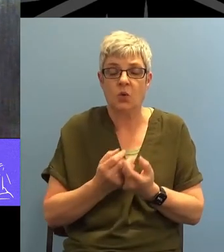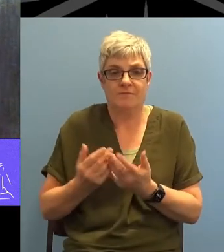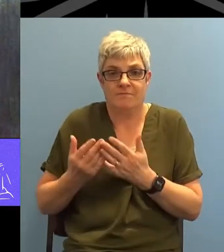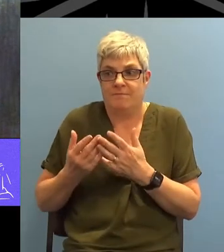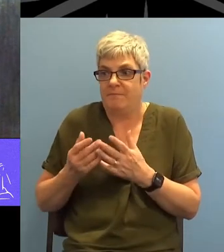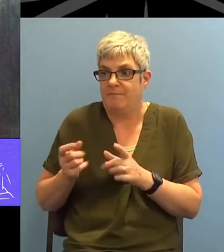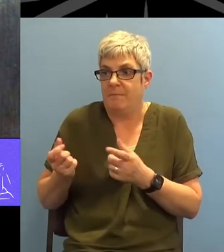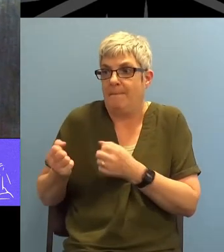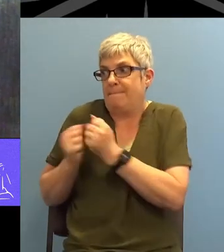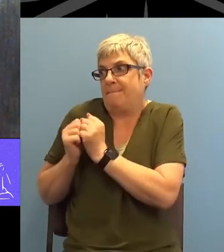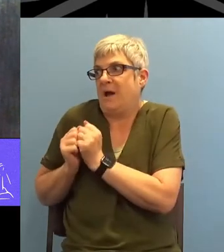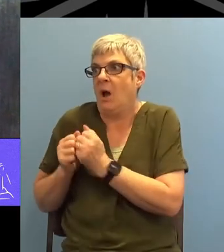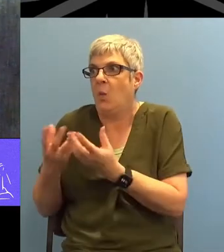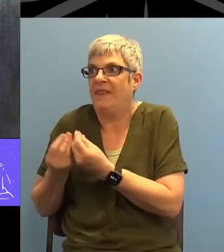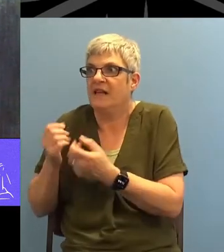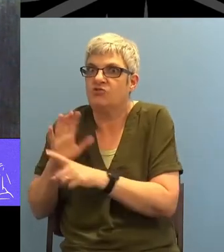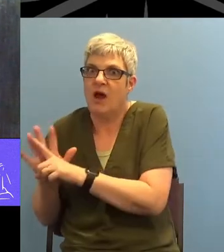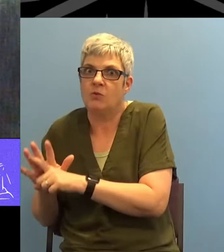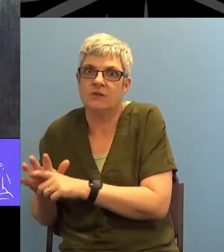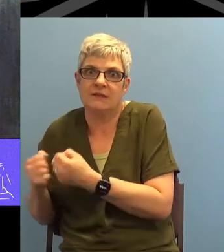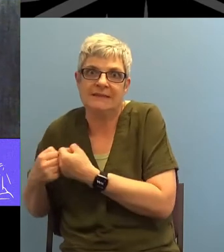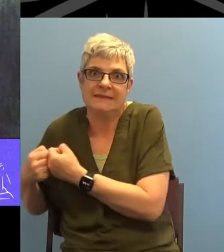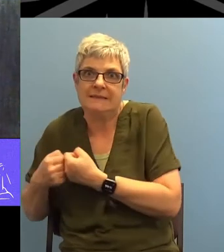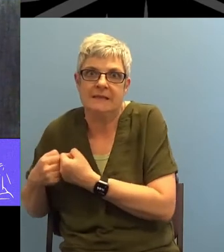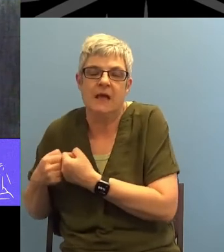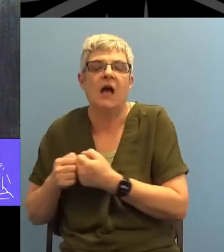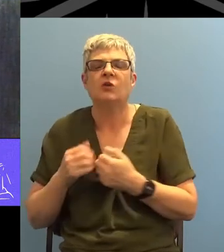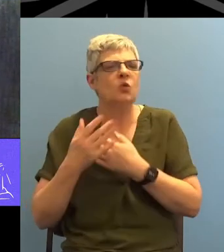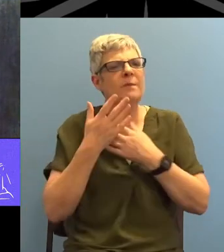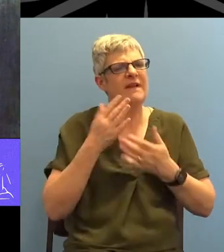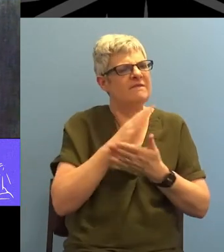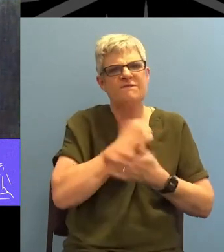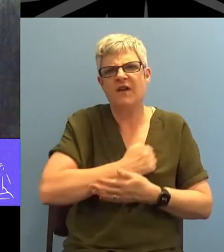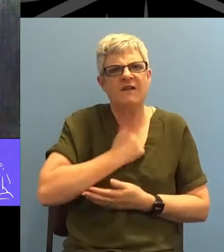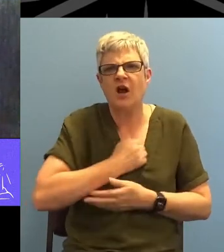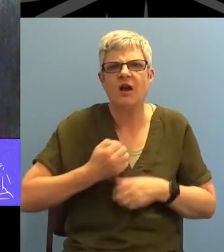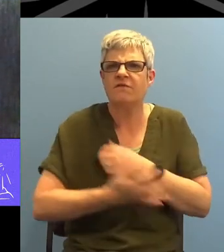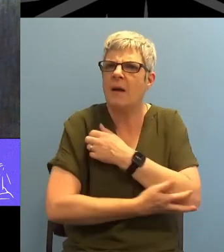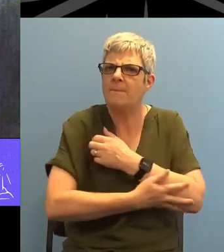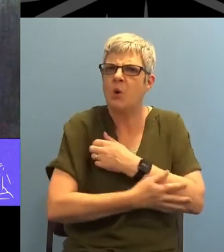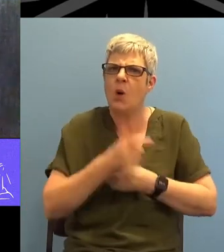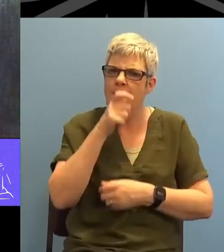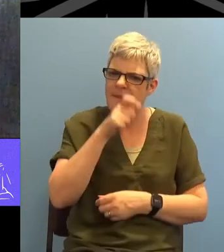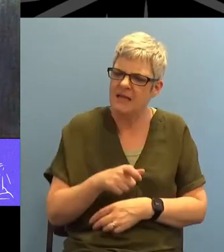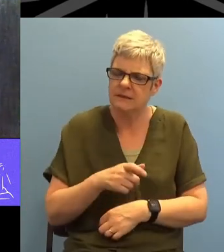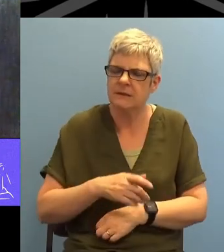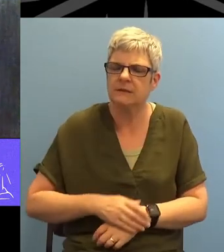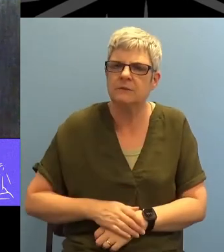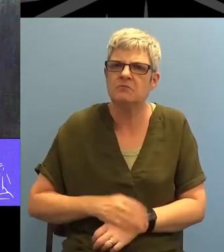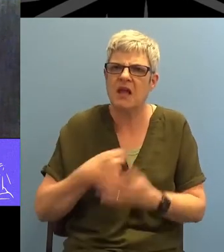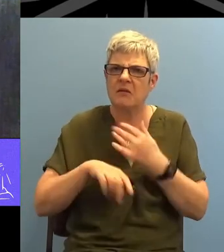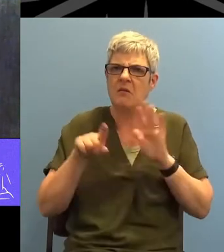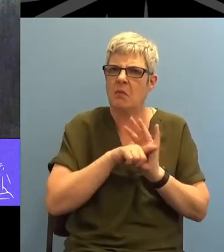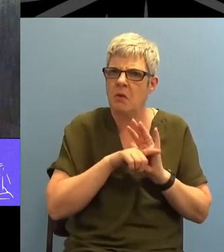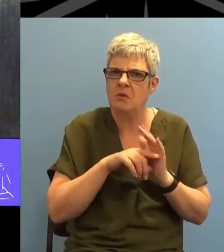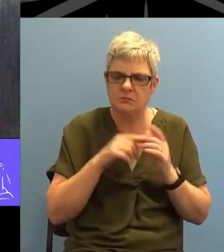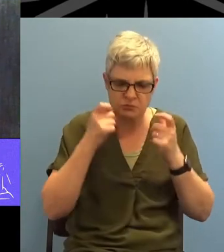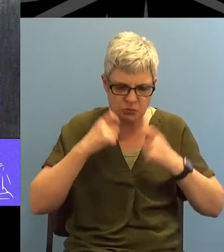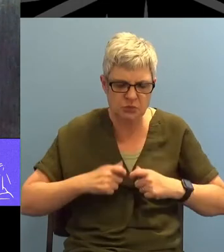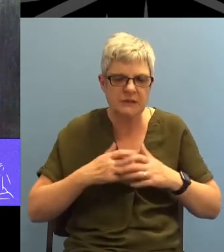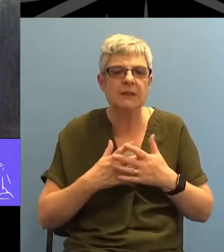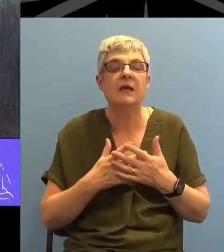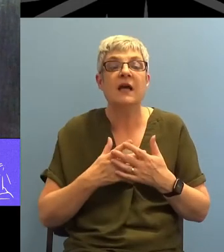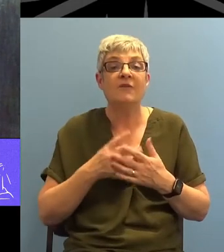crowd, and do not show favouritism to a poor person in a lawsuit. If you come across your enemy's ox or